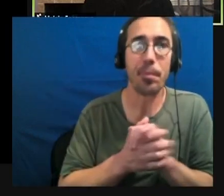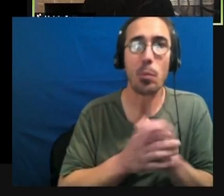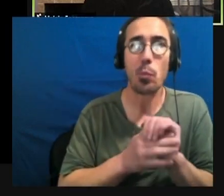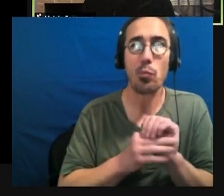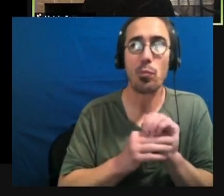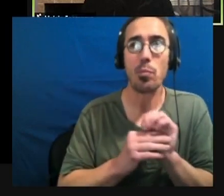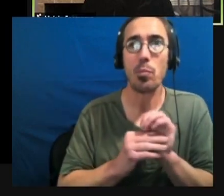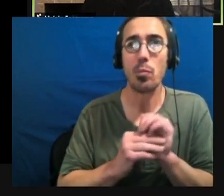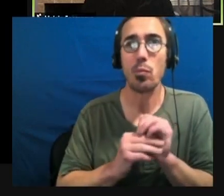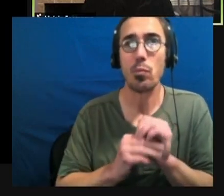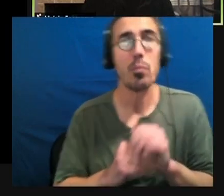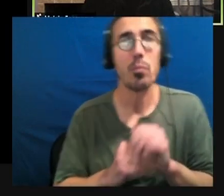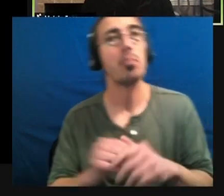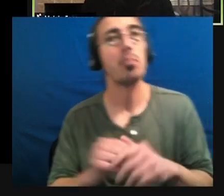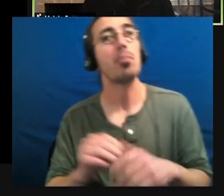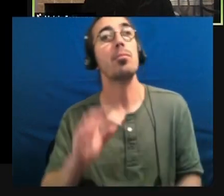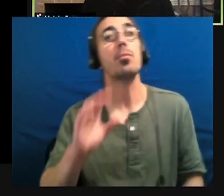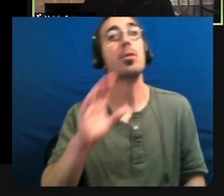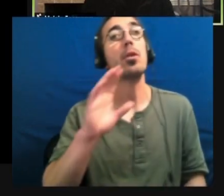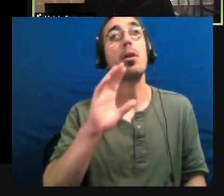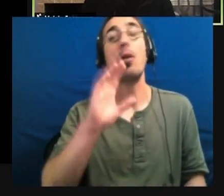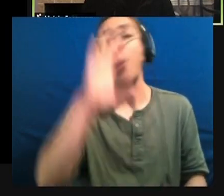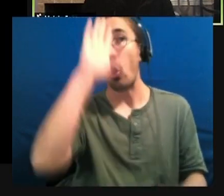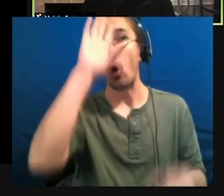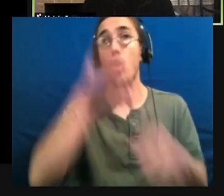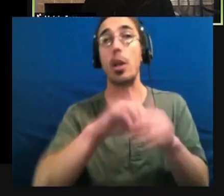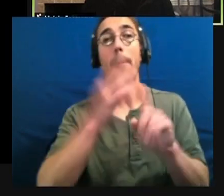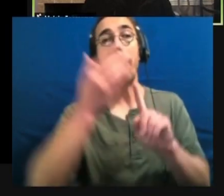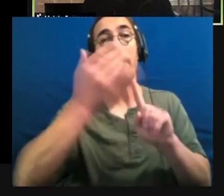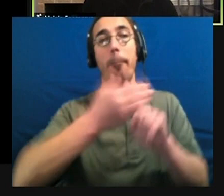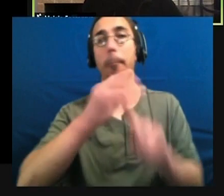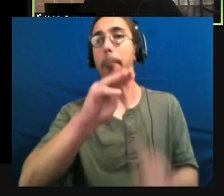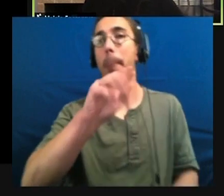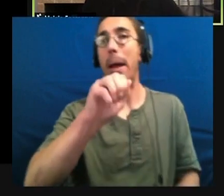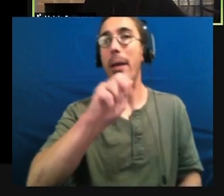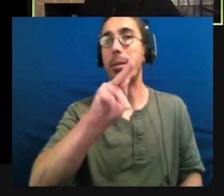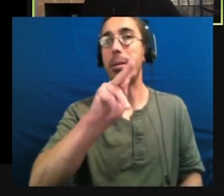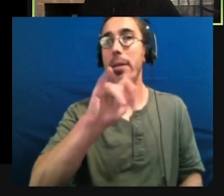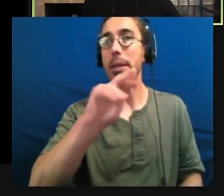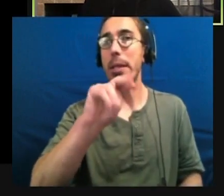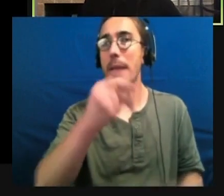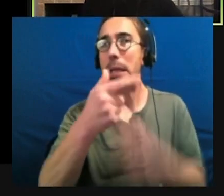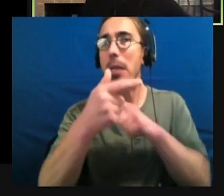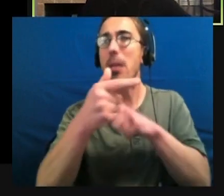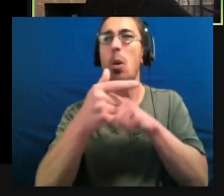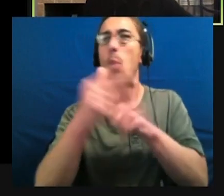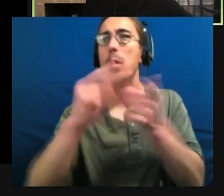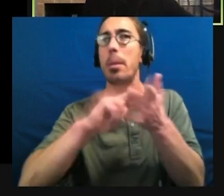Autistic masking as a form of communication. What is masking?